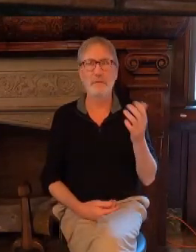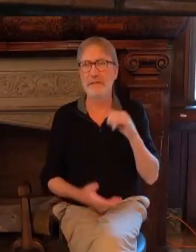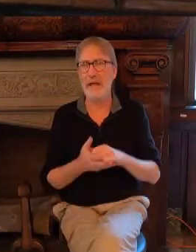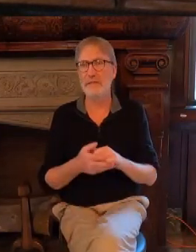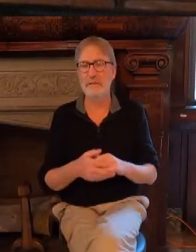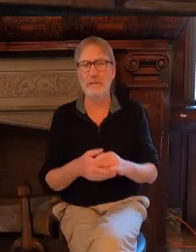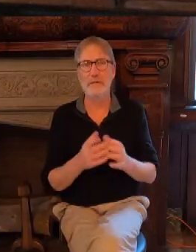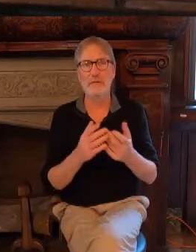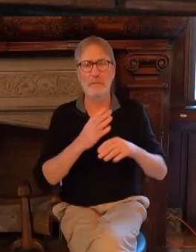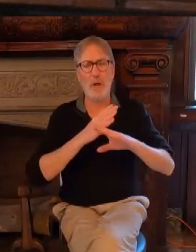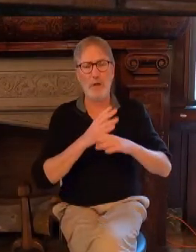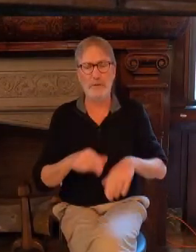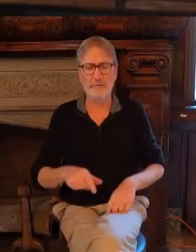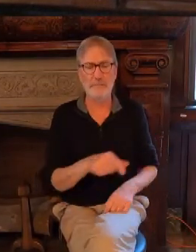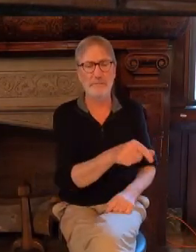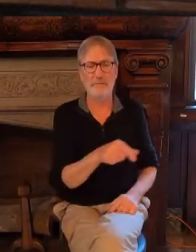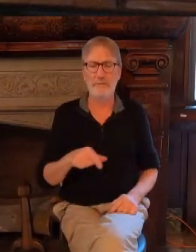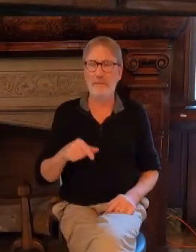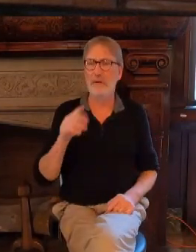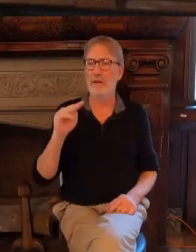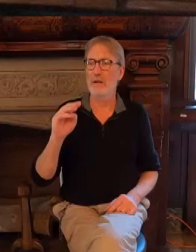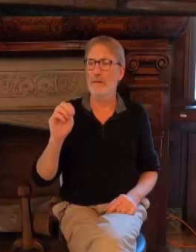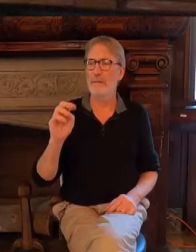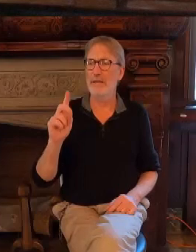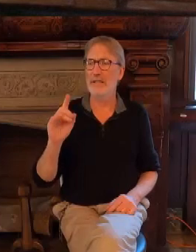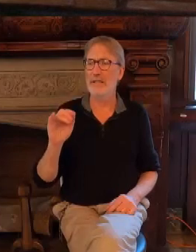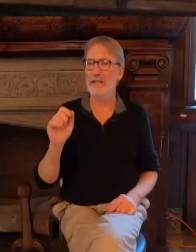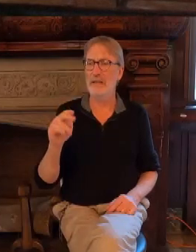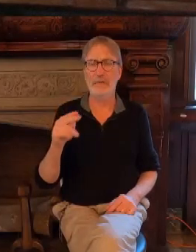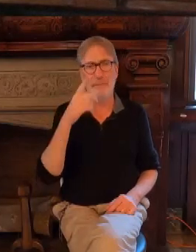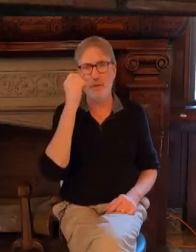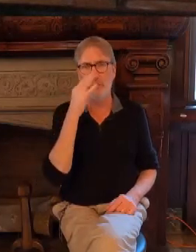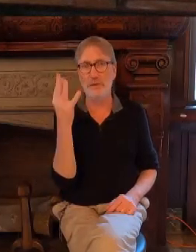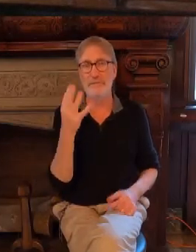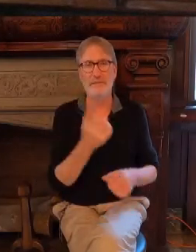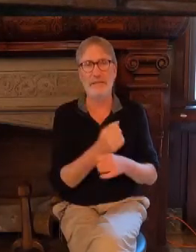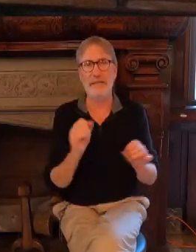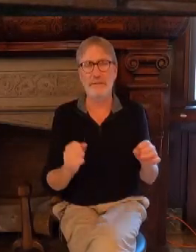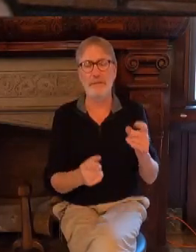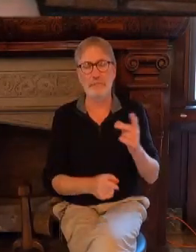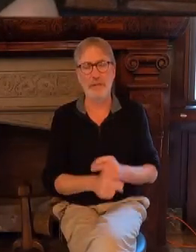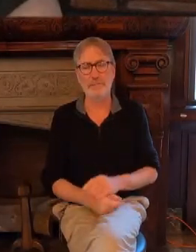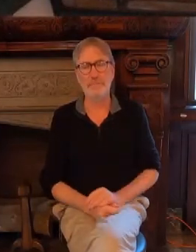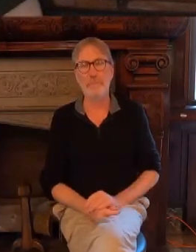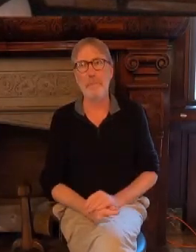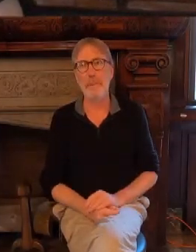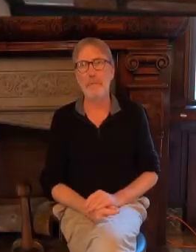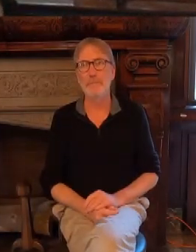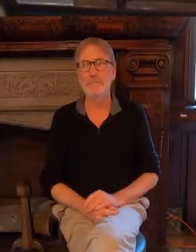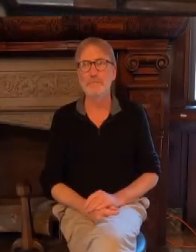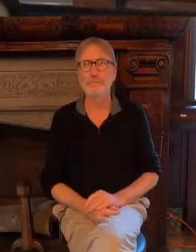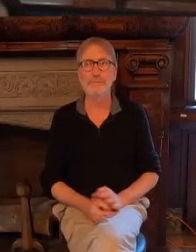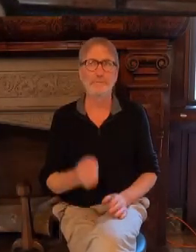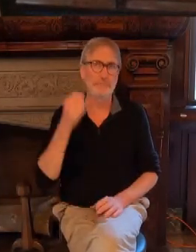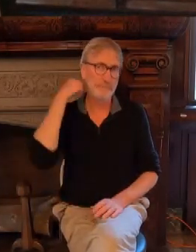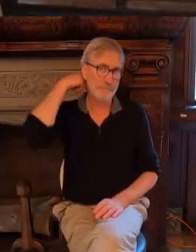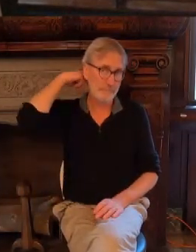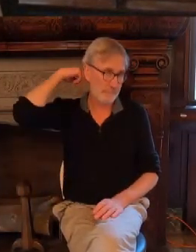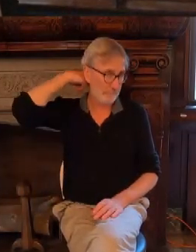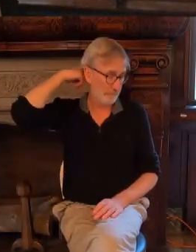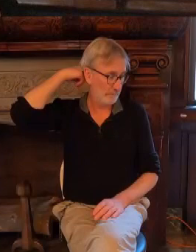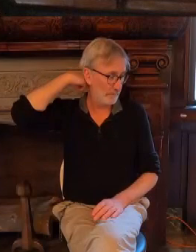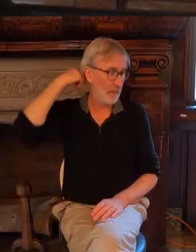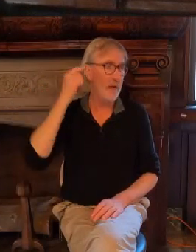median is because of a safety prioritization. Is that? Yeah. So, but we hear you. It's